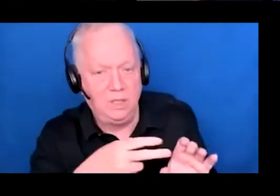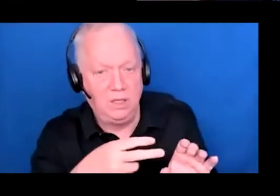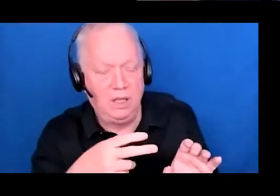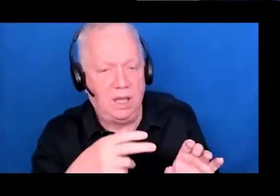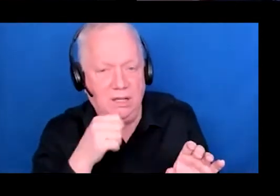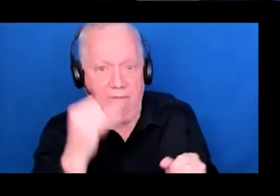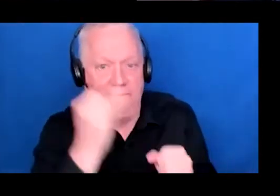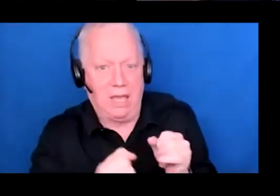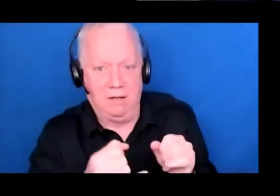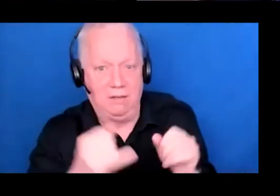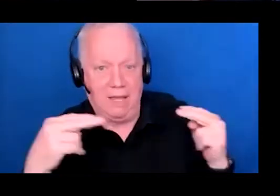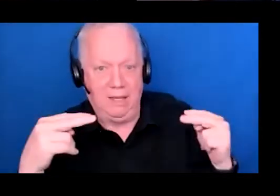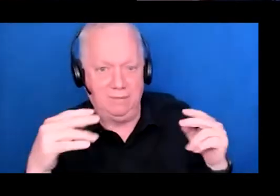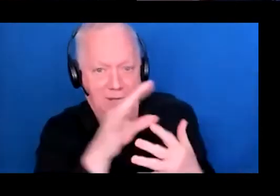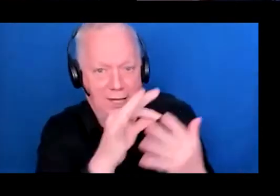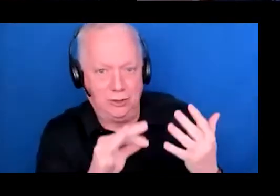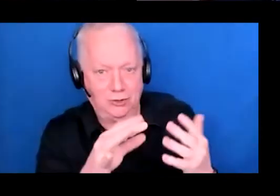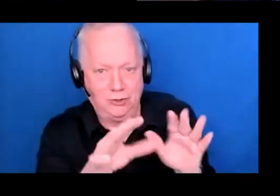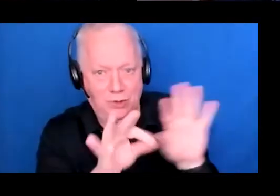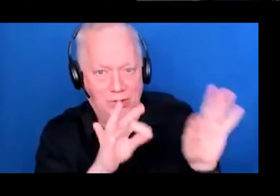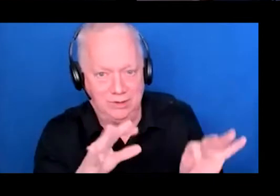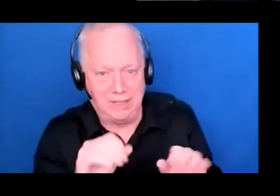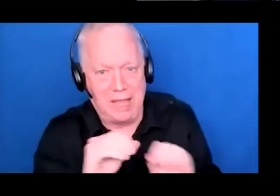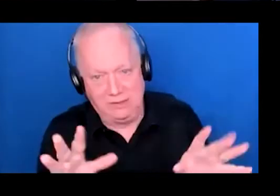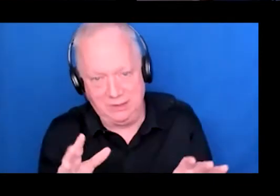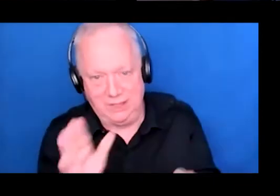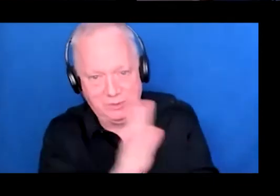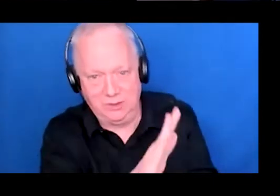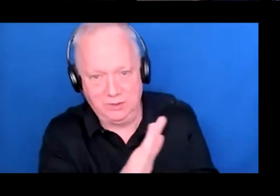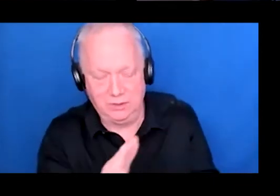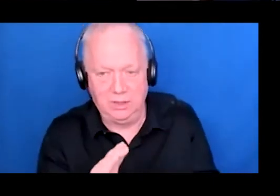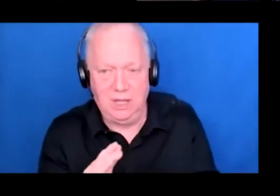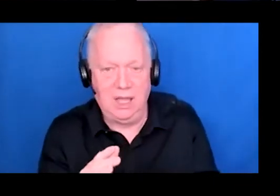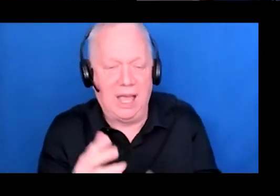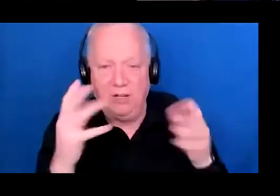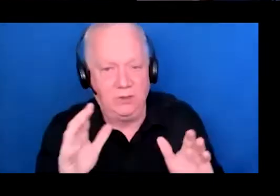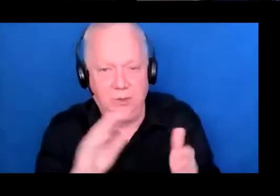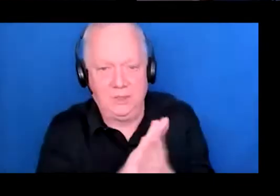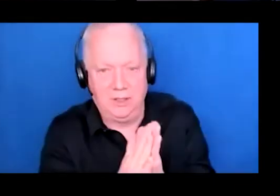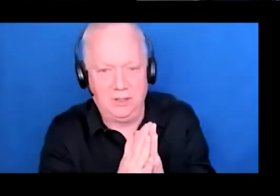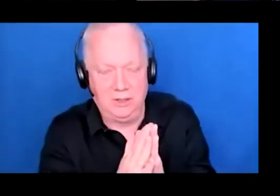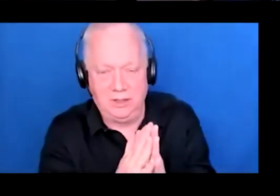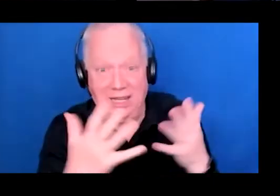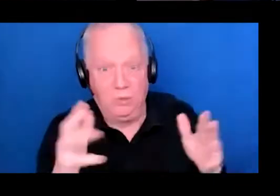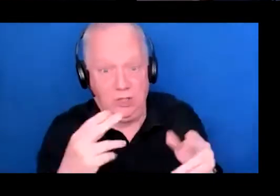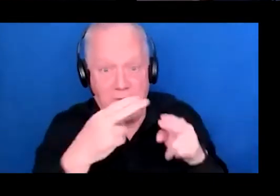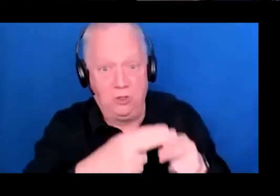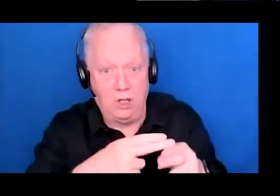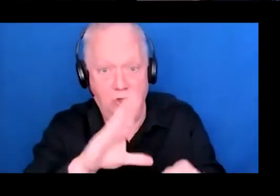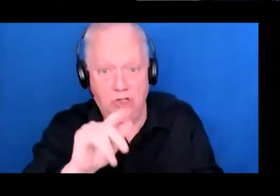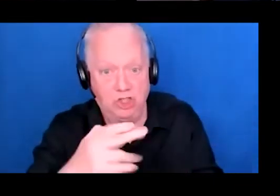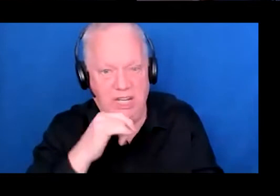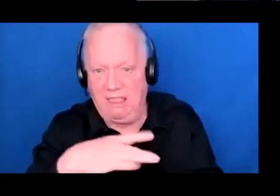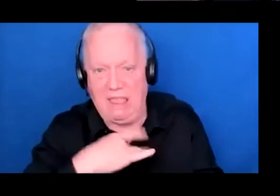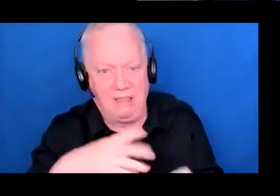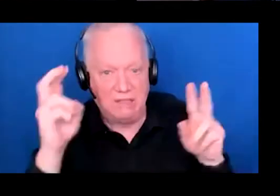didn't have final edit, obviously. So, you know, that was a big deal. Like, I didn't want it to be called Crutch. You know, I just didn't like the